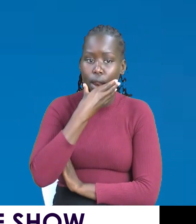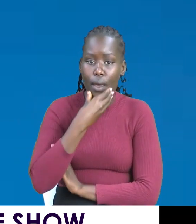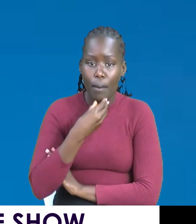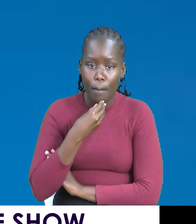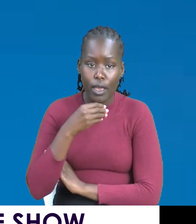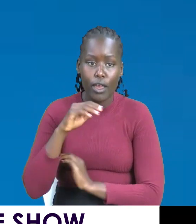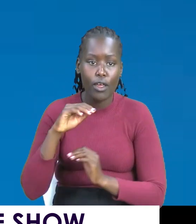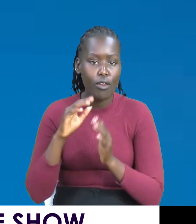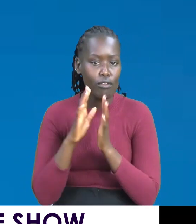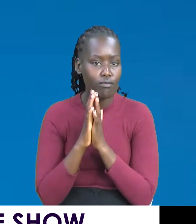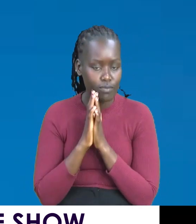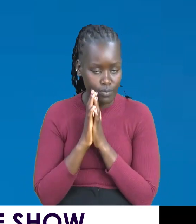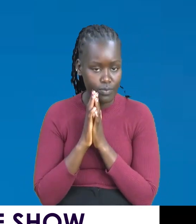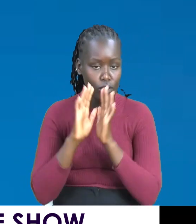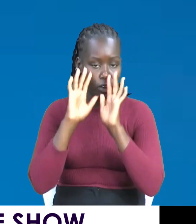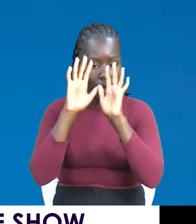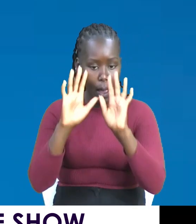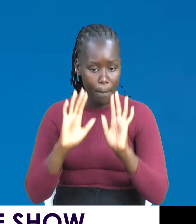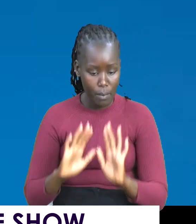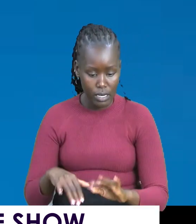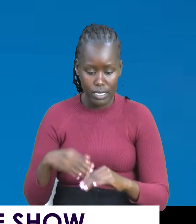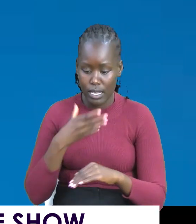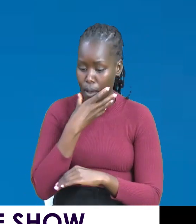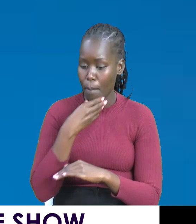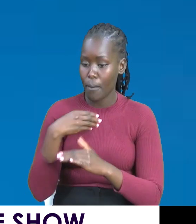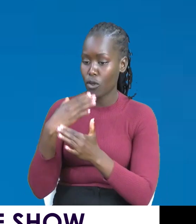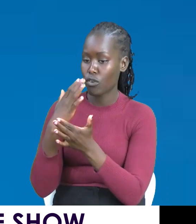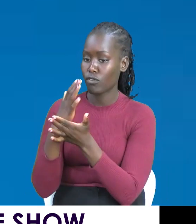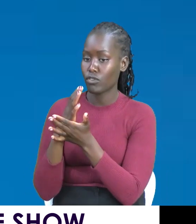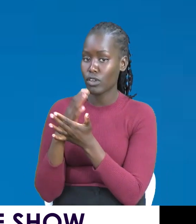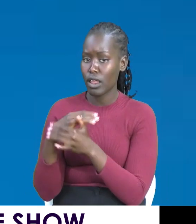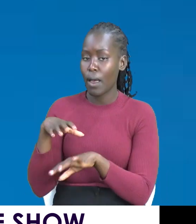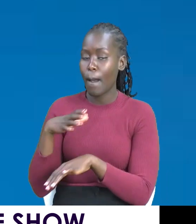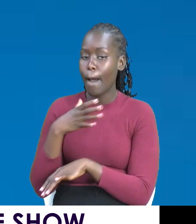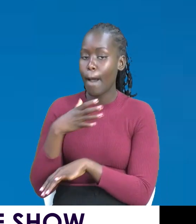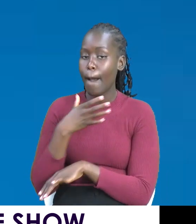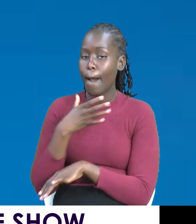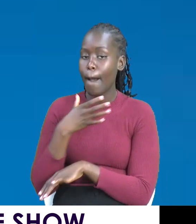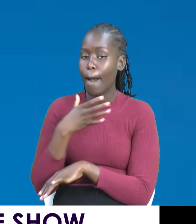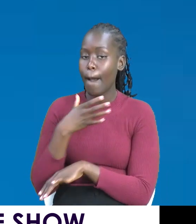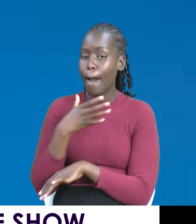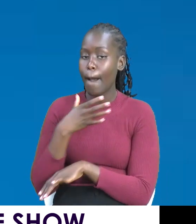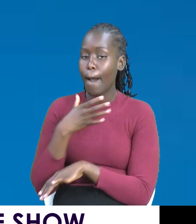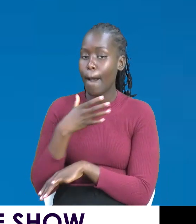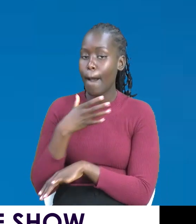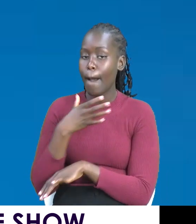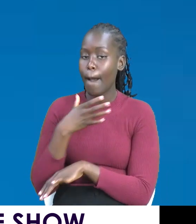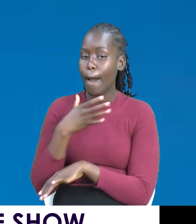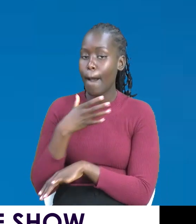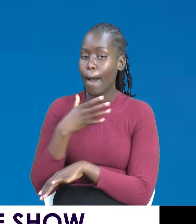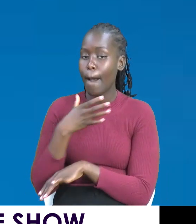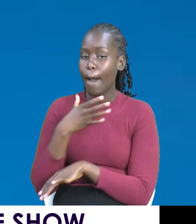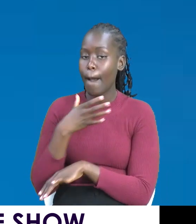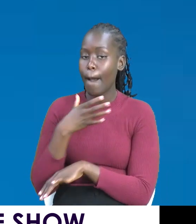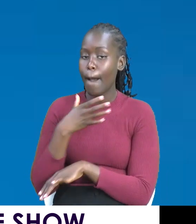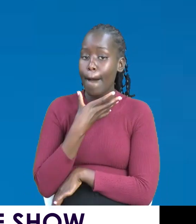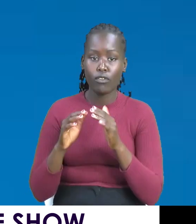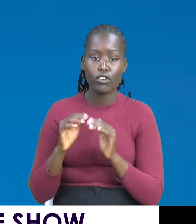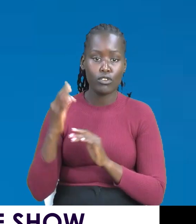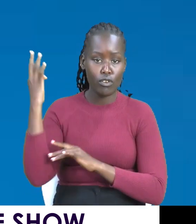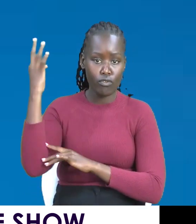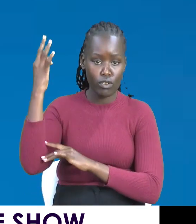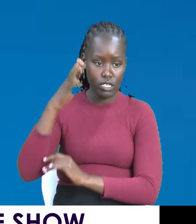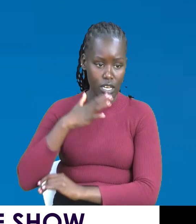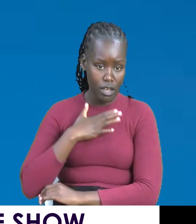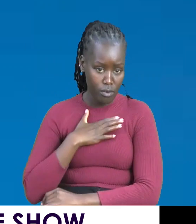of purpose, men of truth, men of the right things that we want to bring into our future.